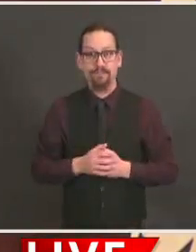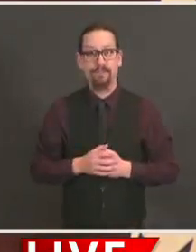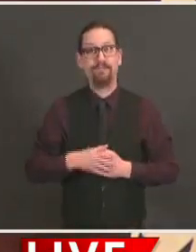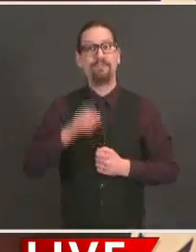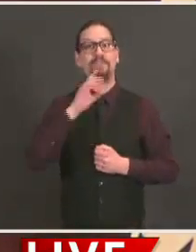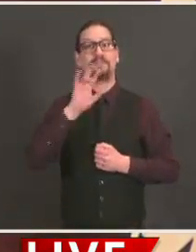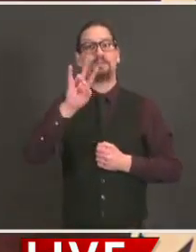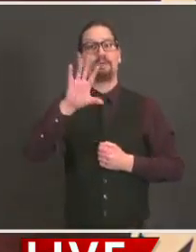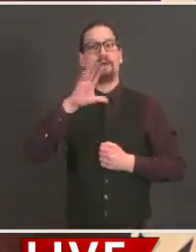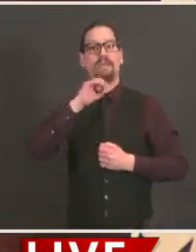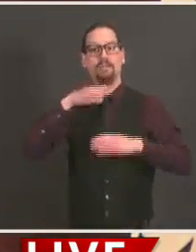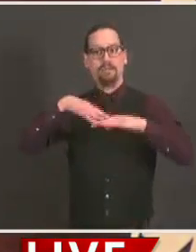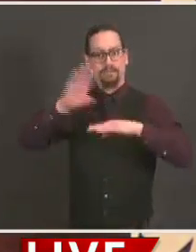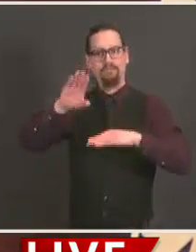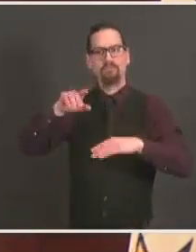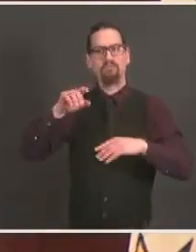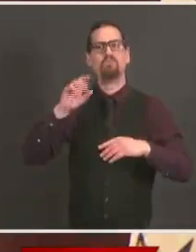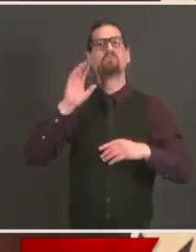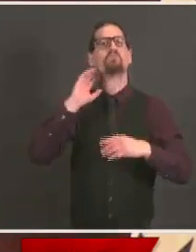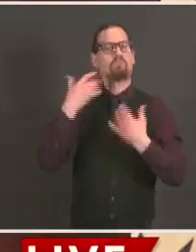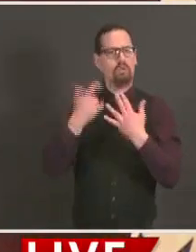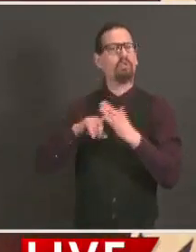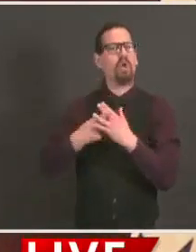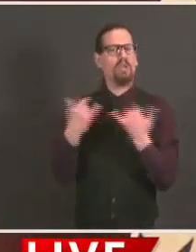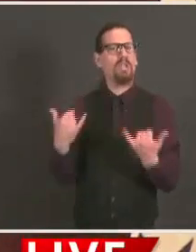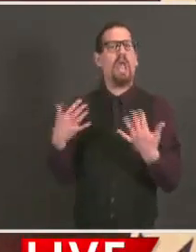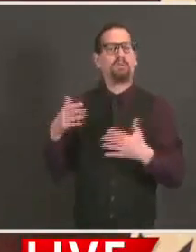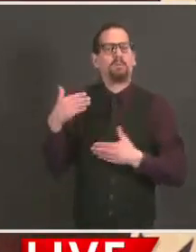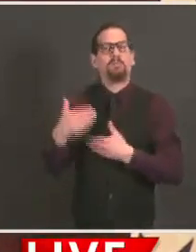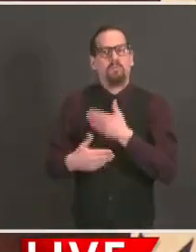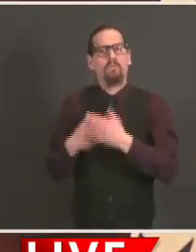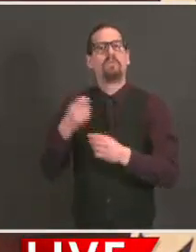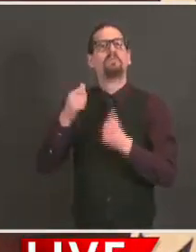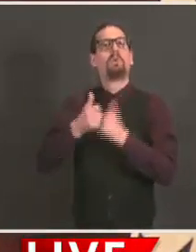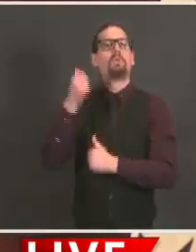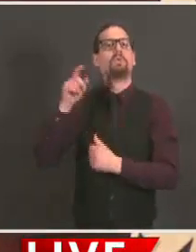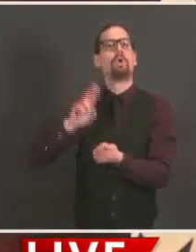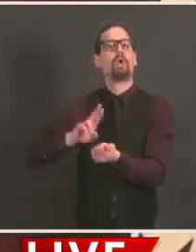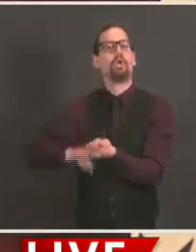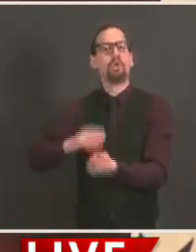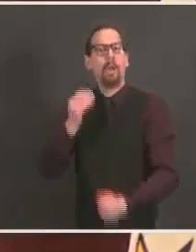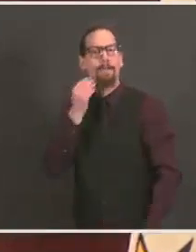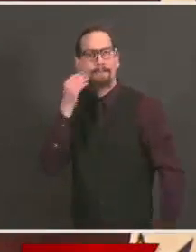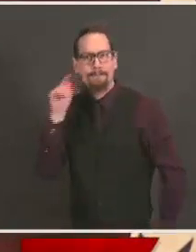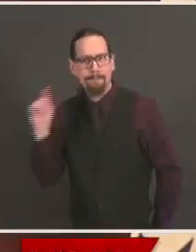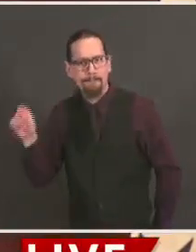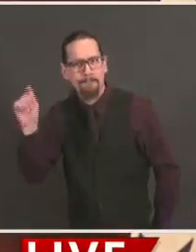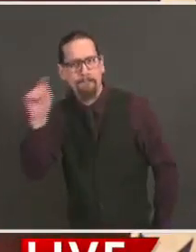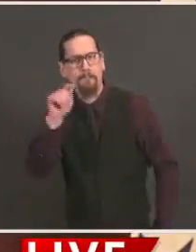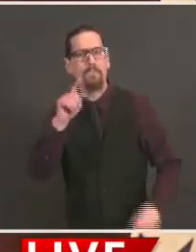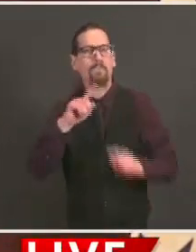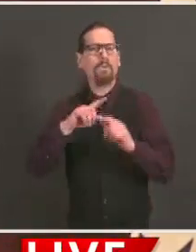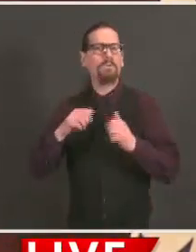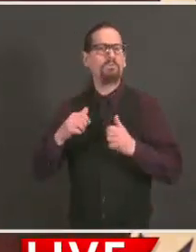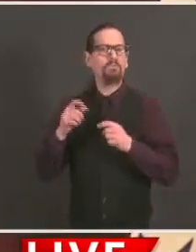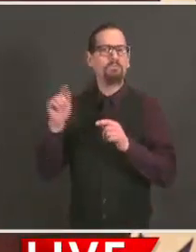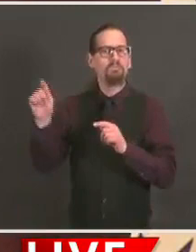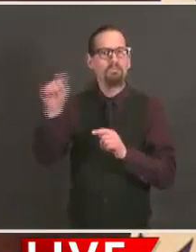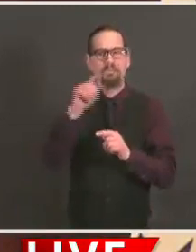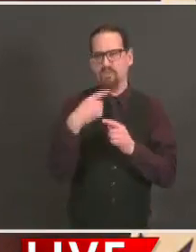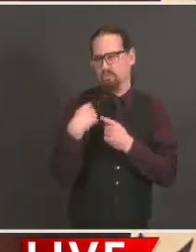in congregate settings several weeks ago. It's important to know we're not just starting 75 and older